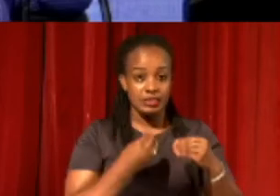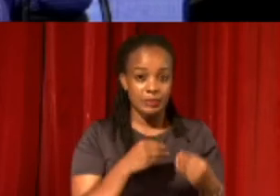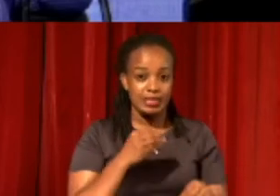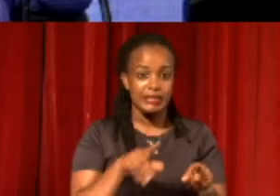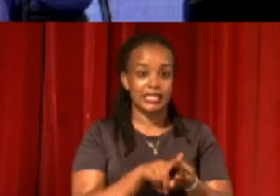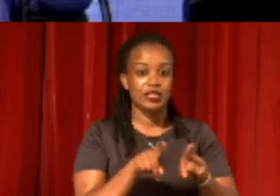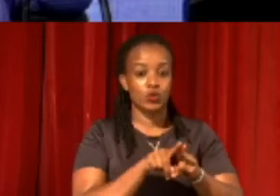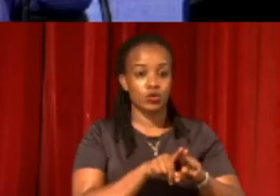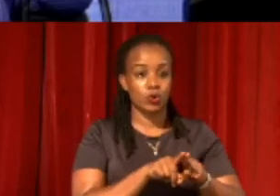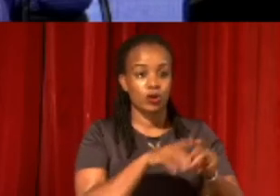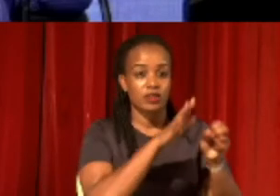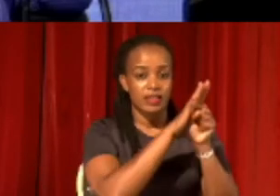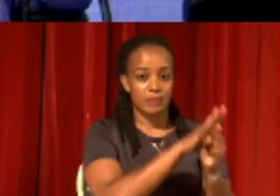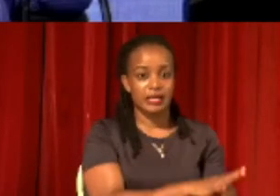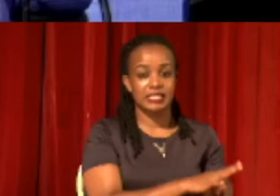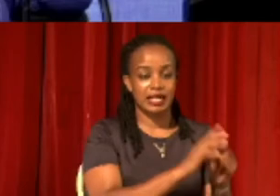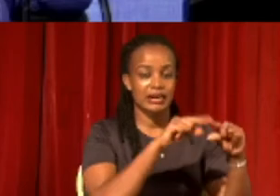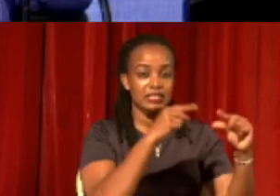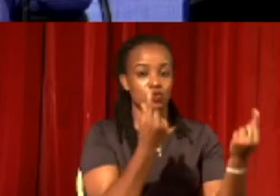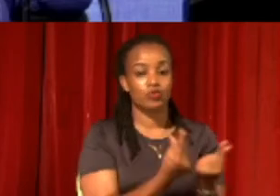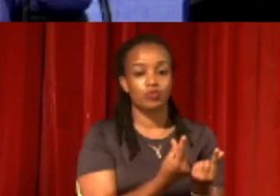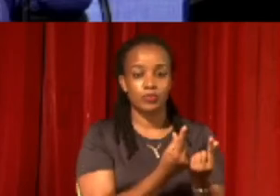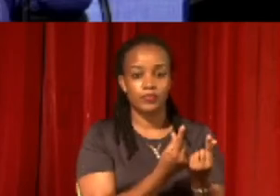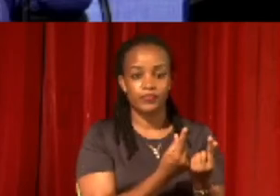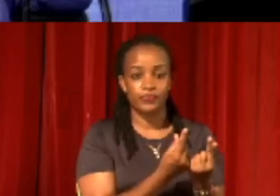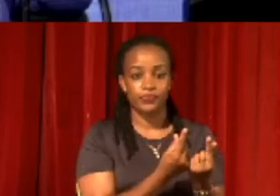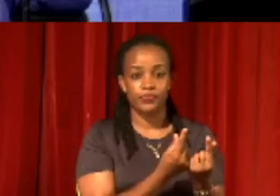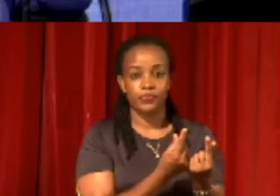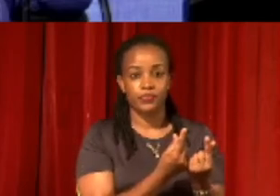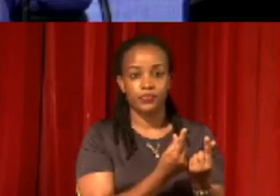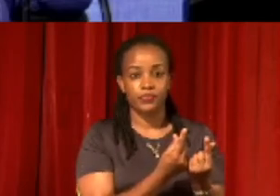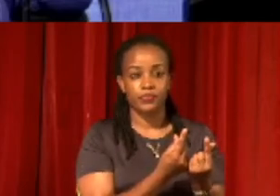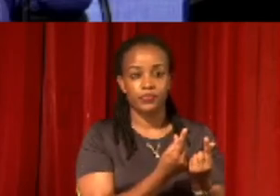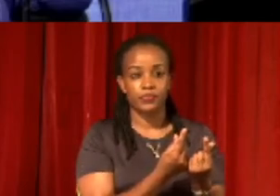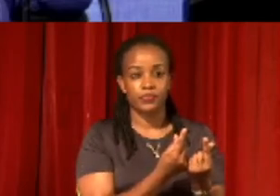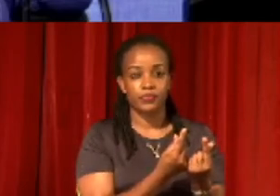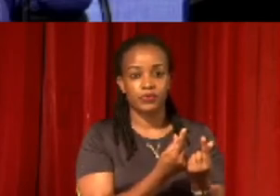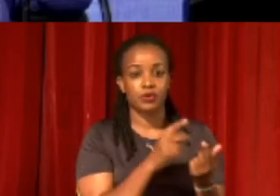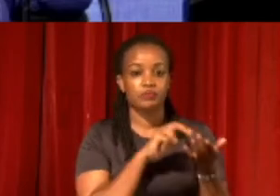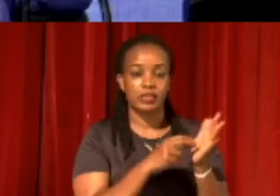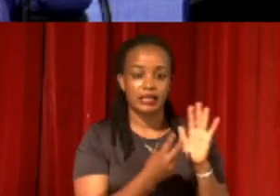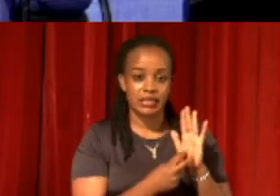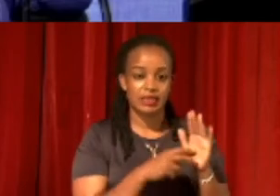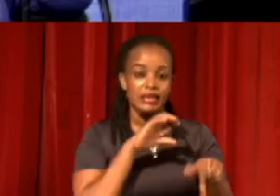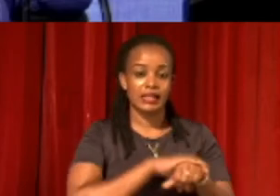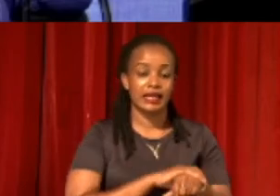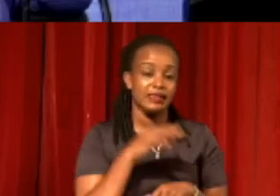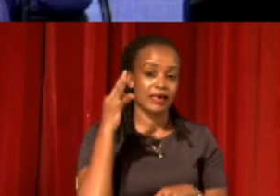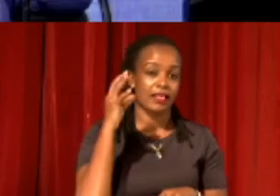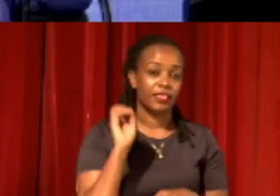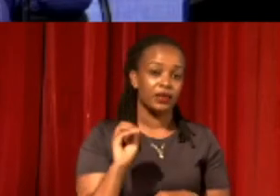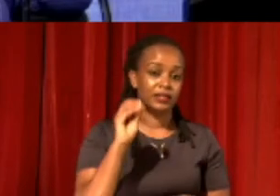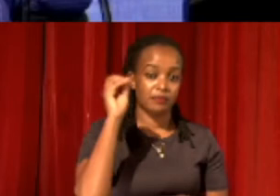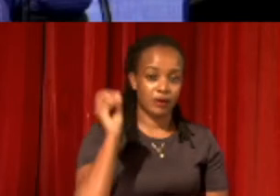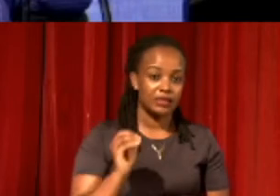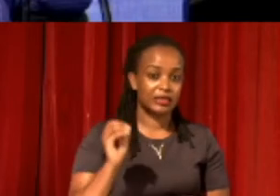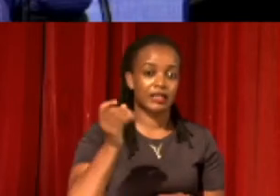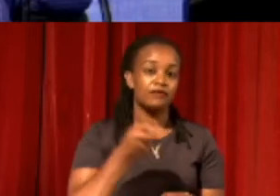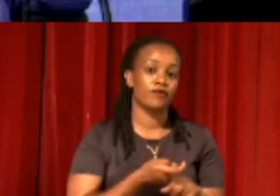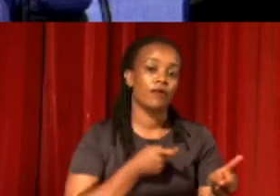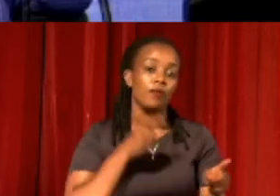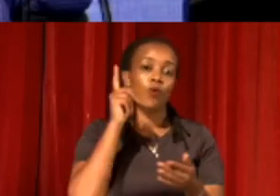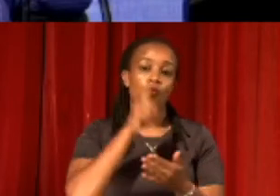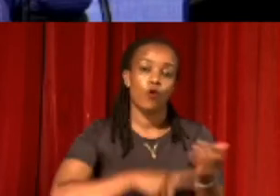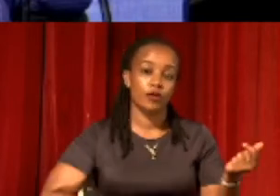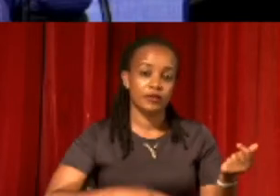marginalized and vulnerable communities. Yes. So that is, they'll definitely get 30% out of the whatever allocation